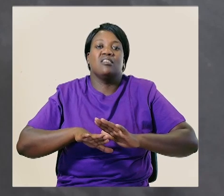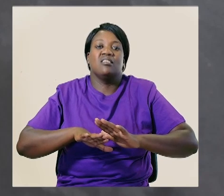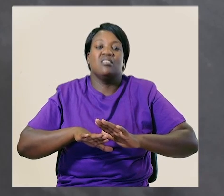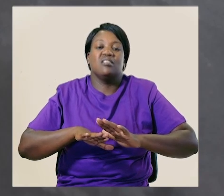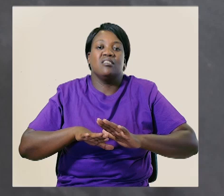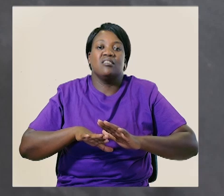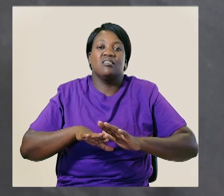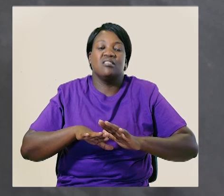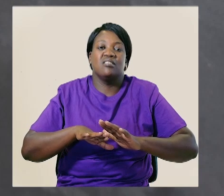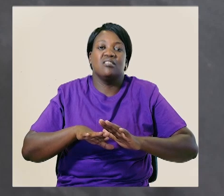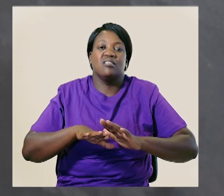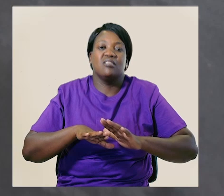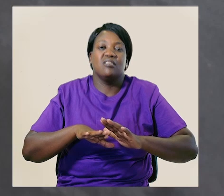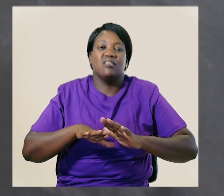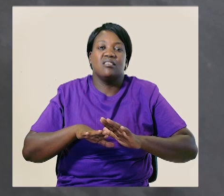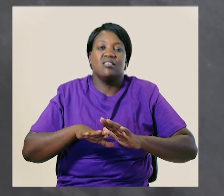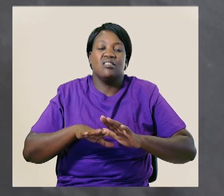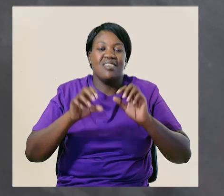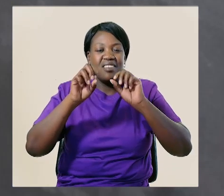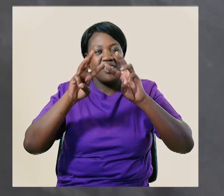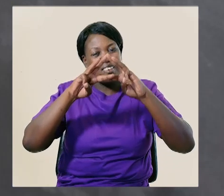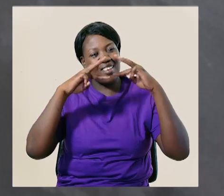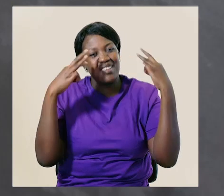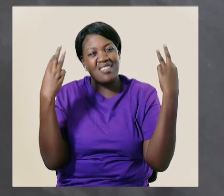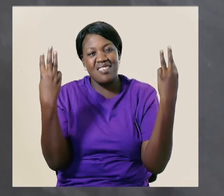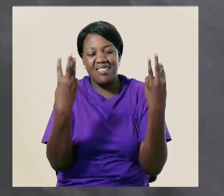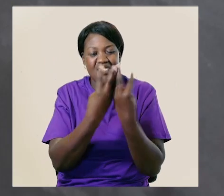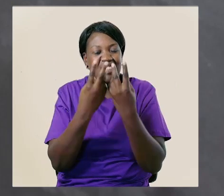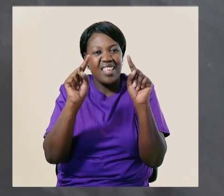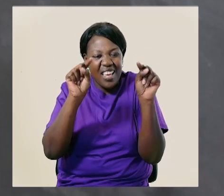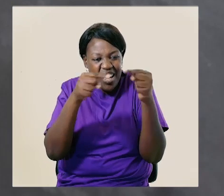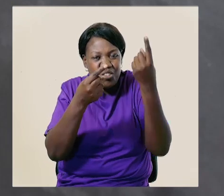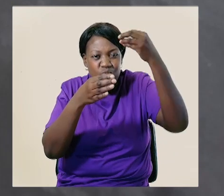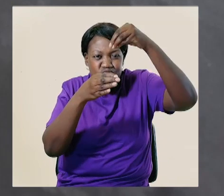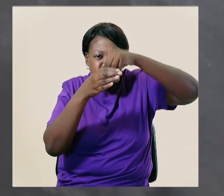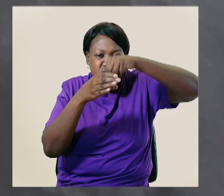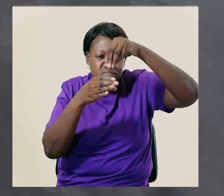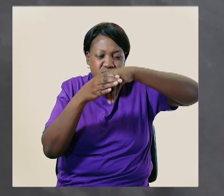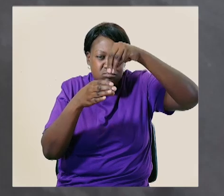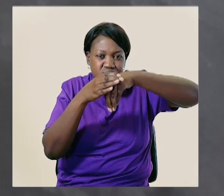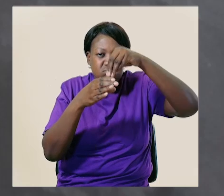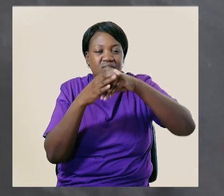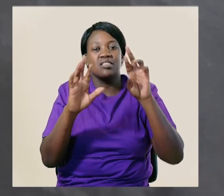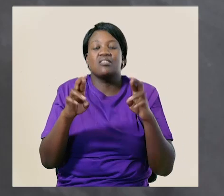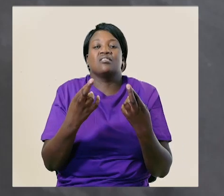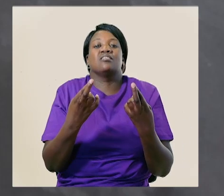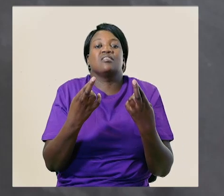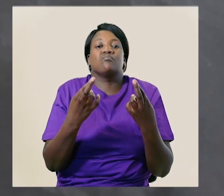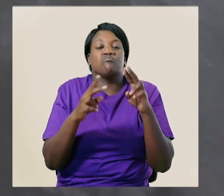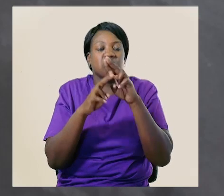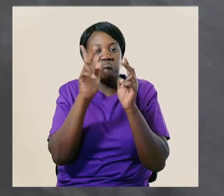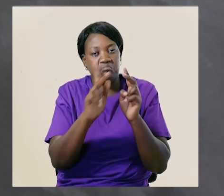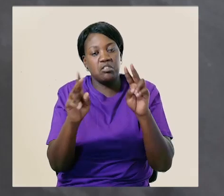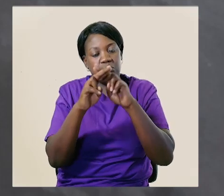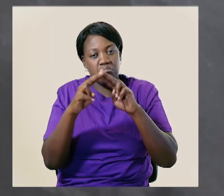other words, we mean the whole of the earth with its natural resources or raw materials which are used by people